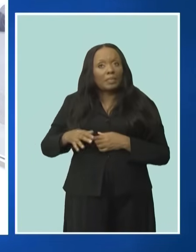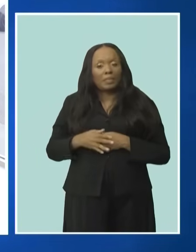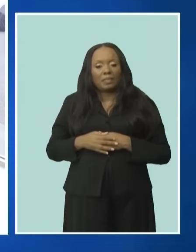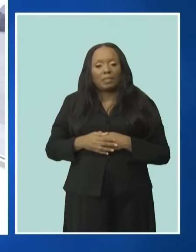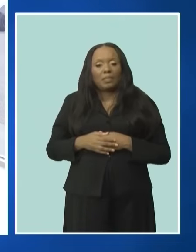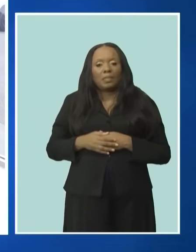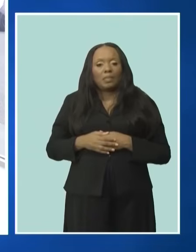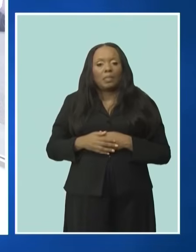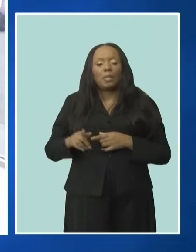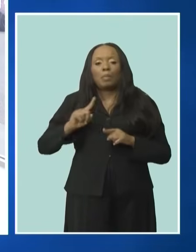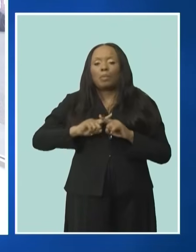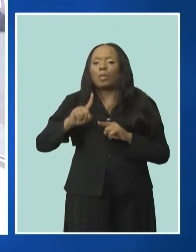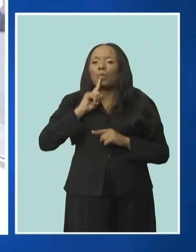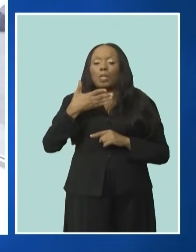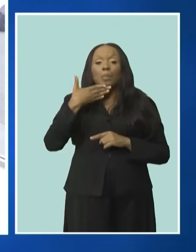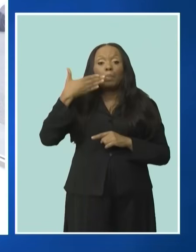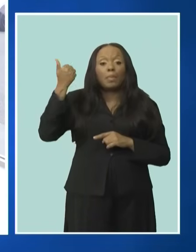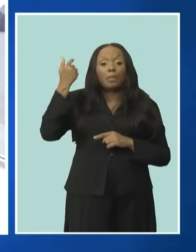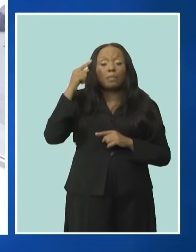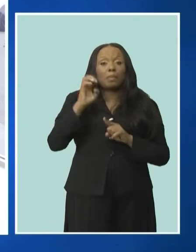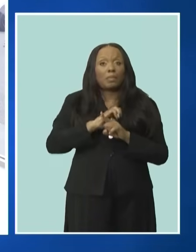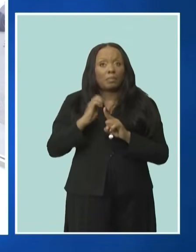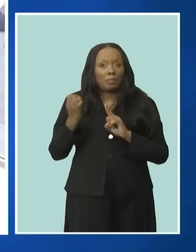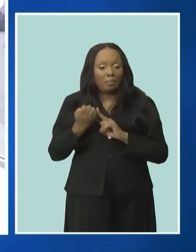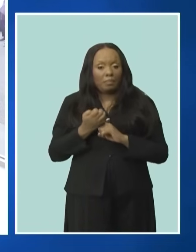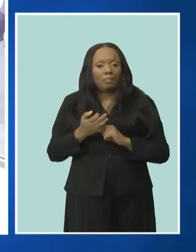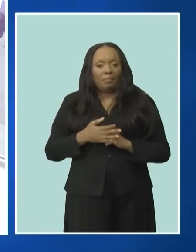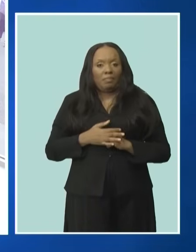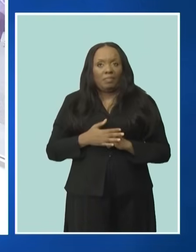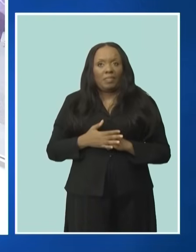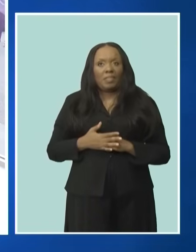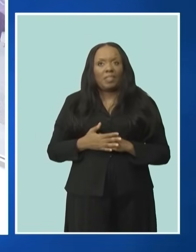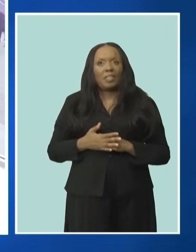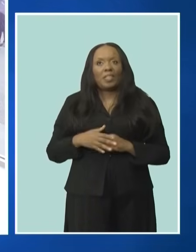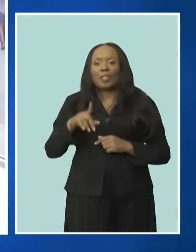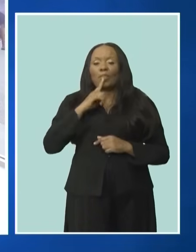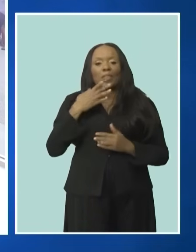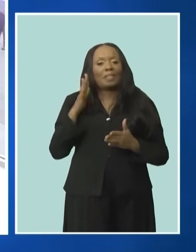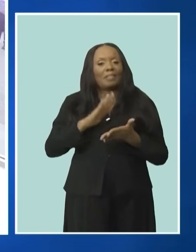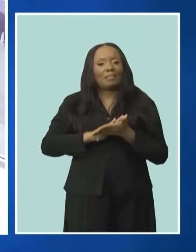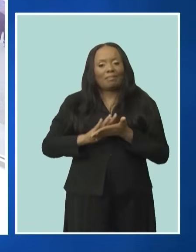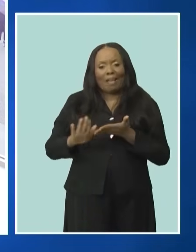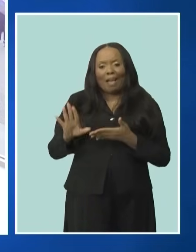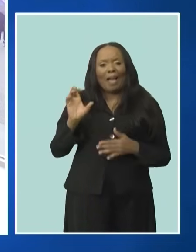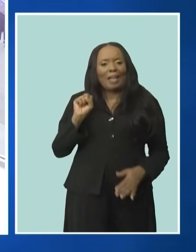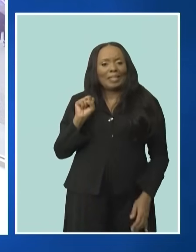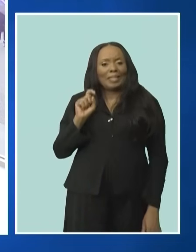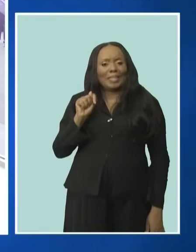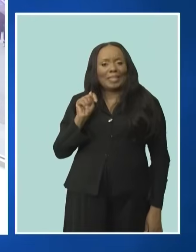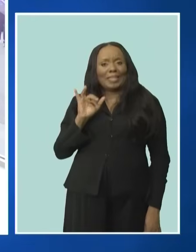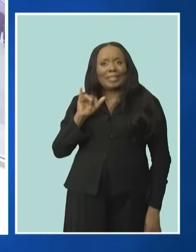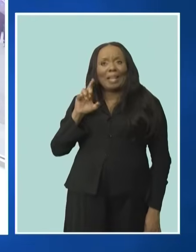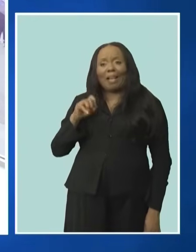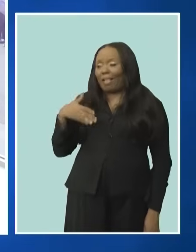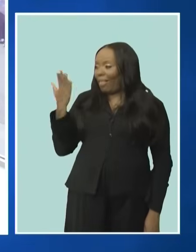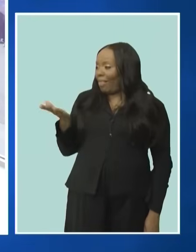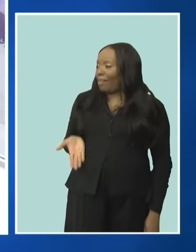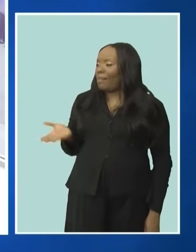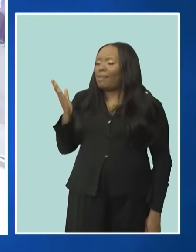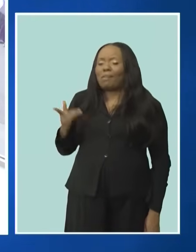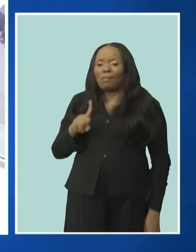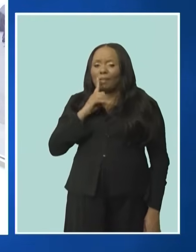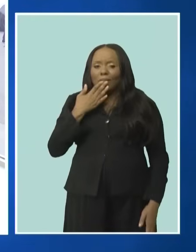lesser impact on the environment. So not only are these cars very stylishly done, not only are they very